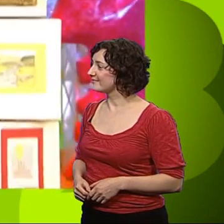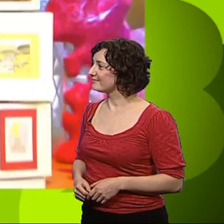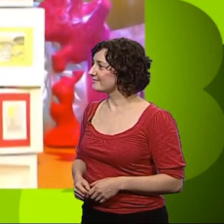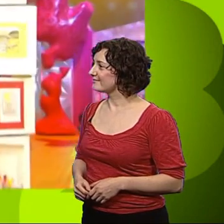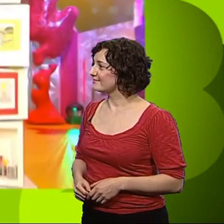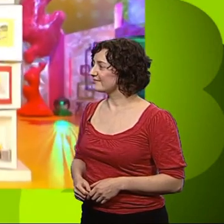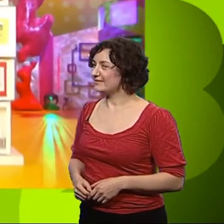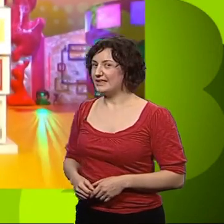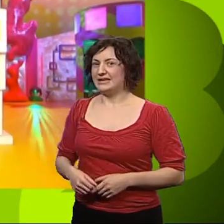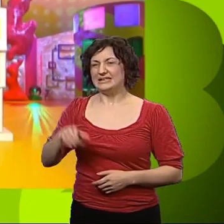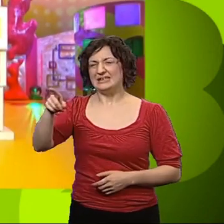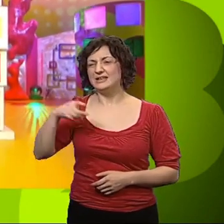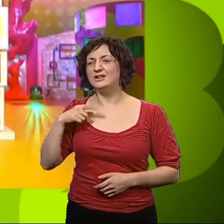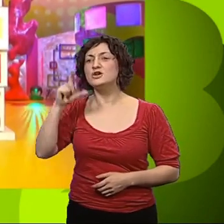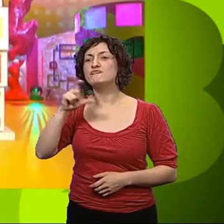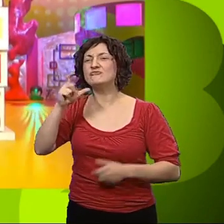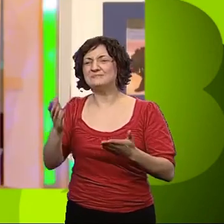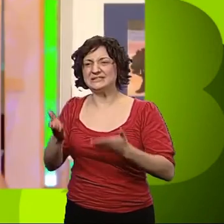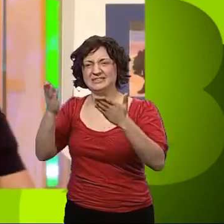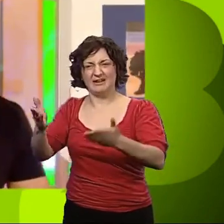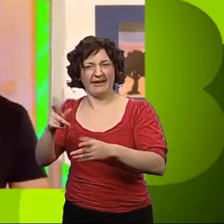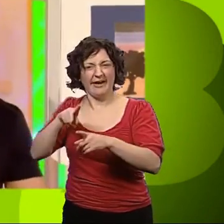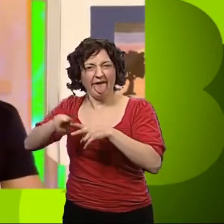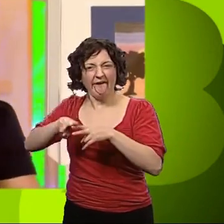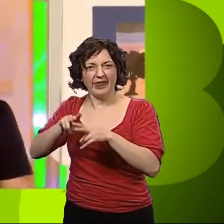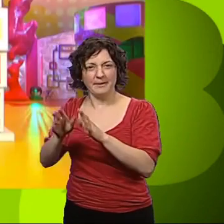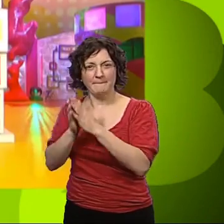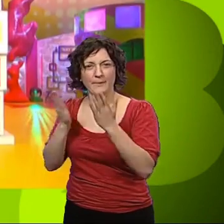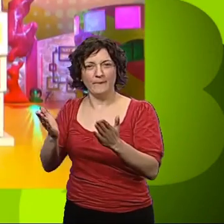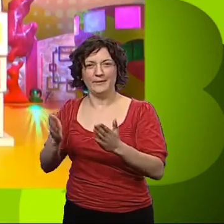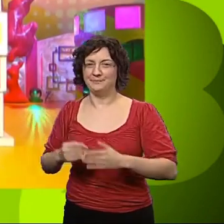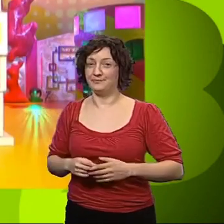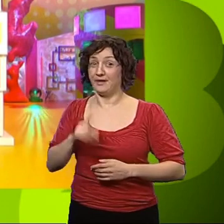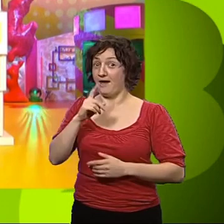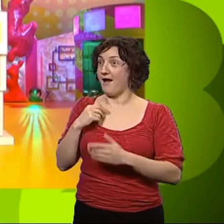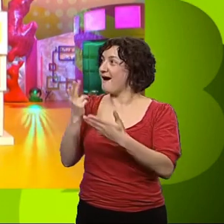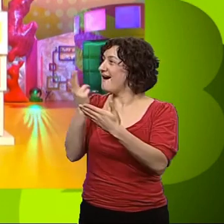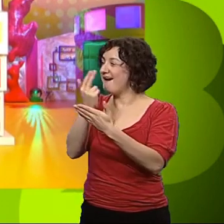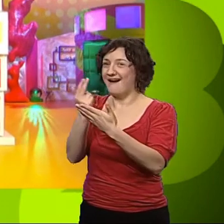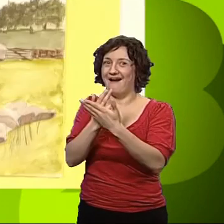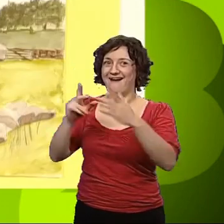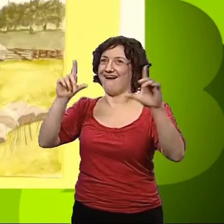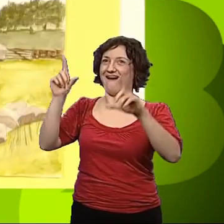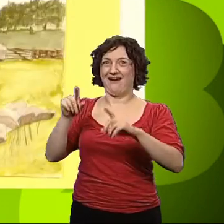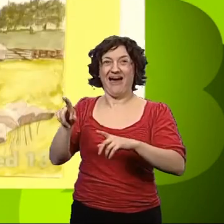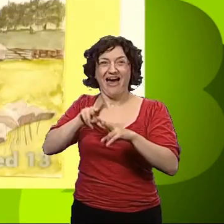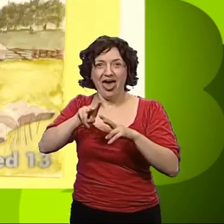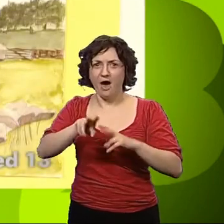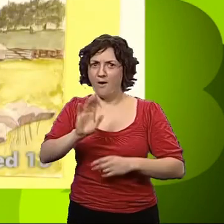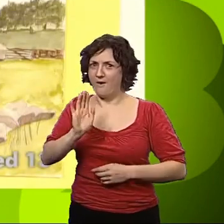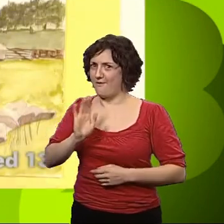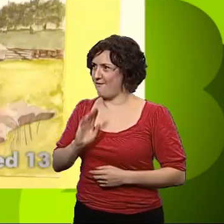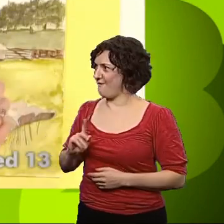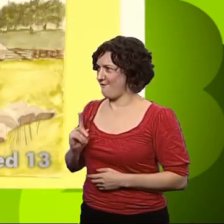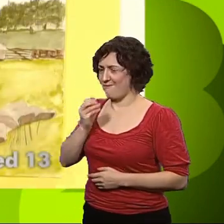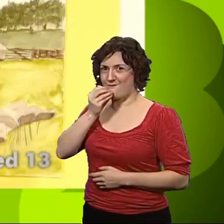Oh, I think I'm going to get you a joke book for Christmas. Well, the work in our gallery is certainly no joke, and this is a lovely watercolour from